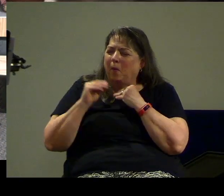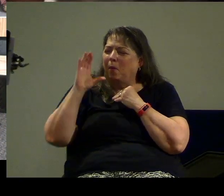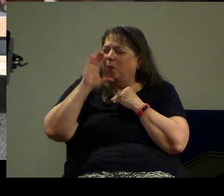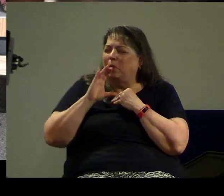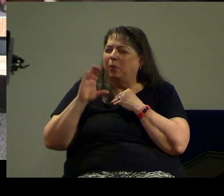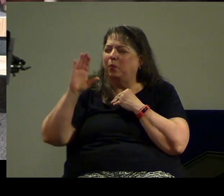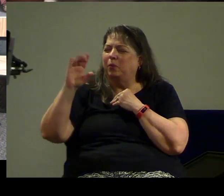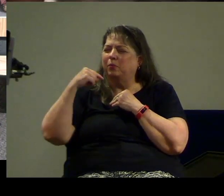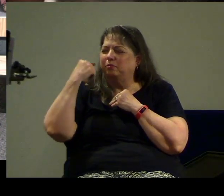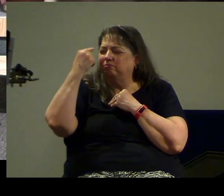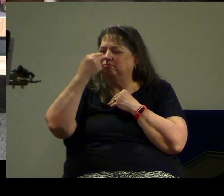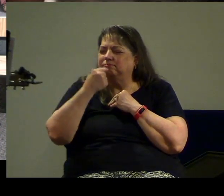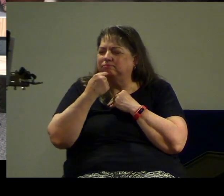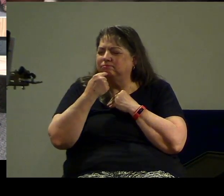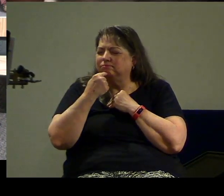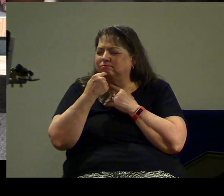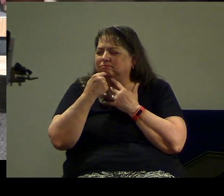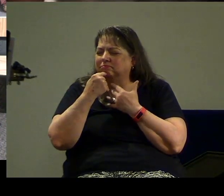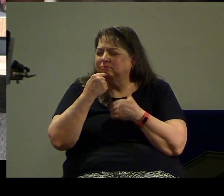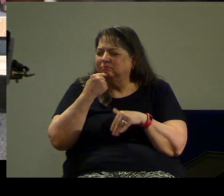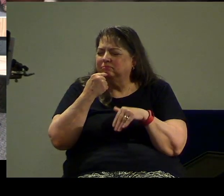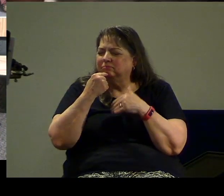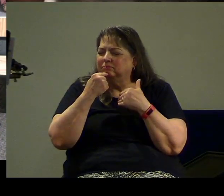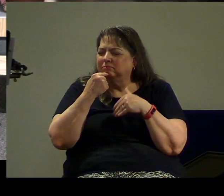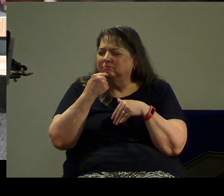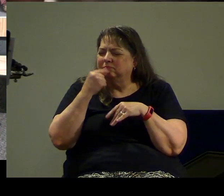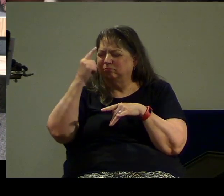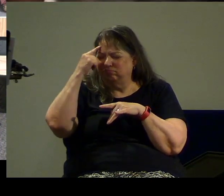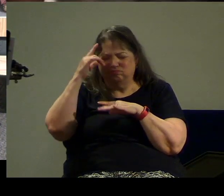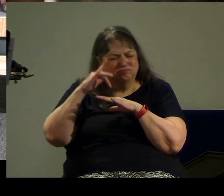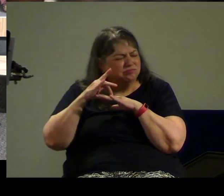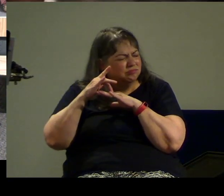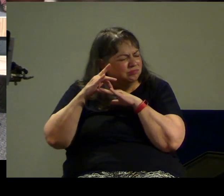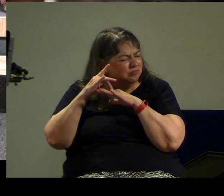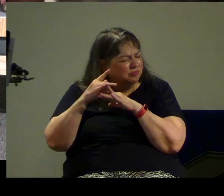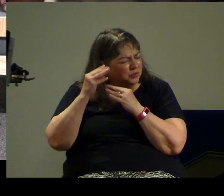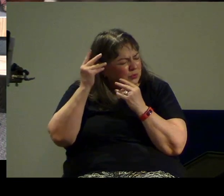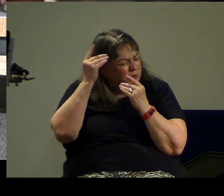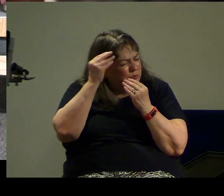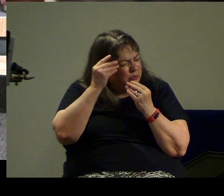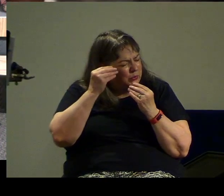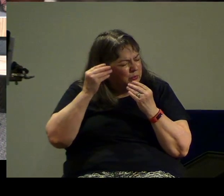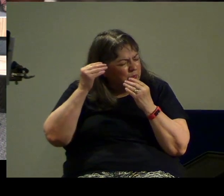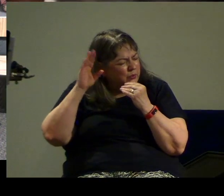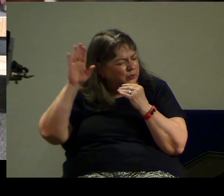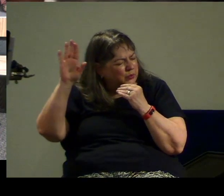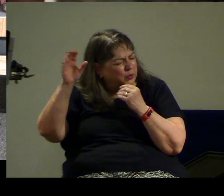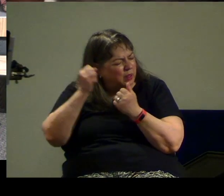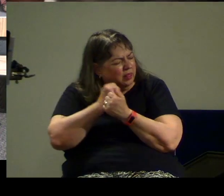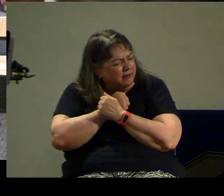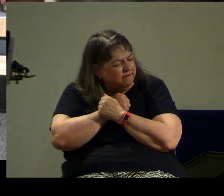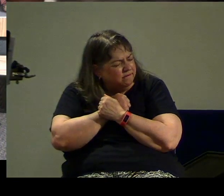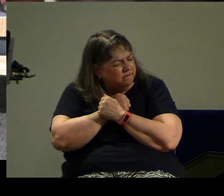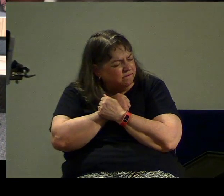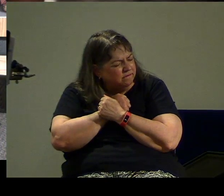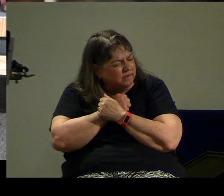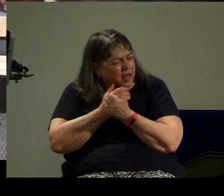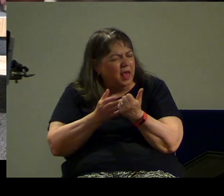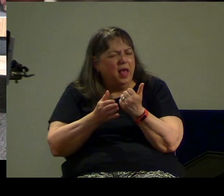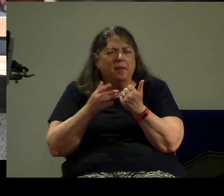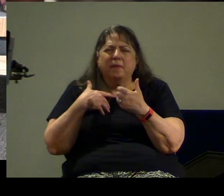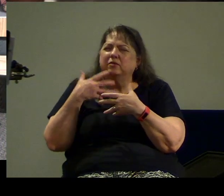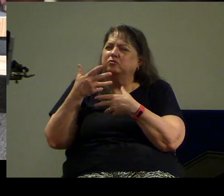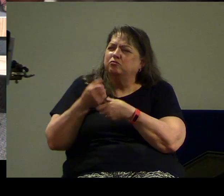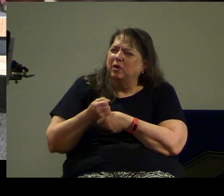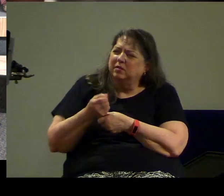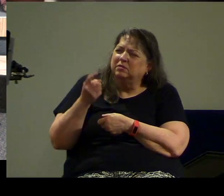face. May we continue to meditate on the wonders of your love. And may we trust you with